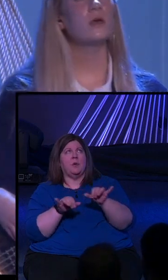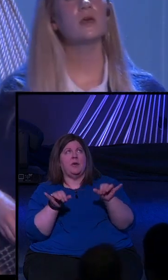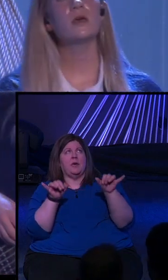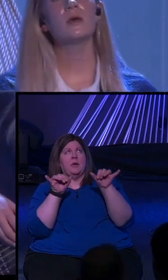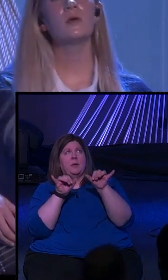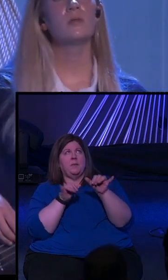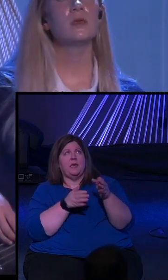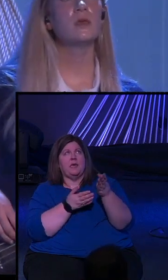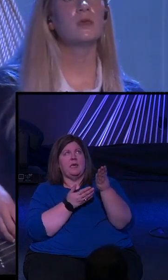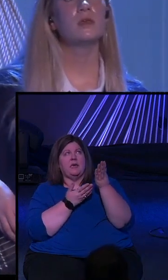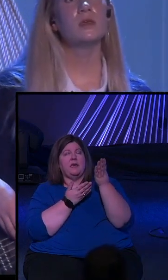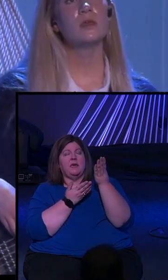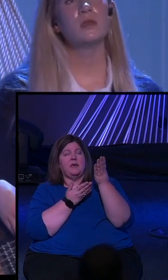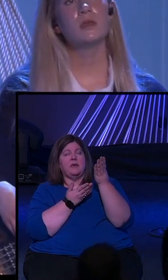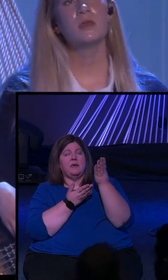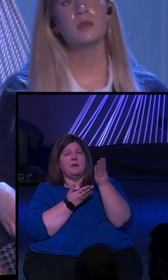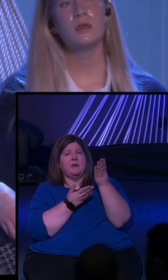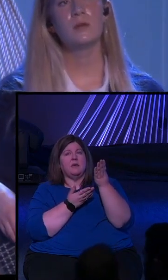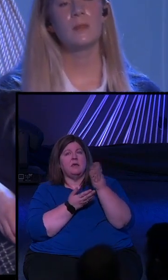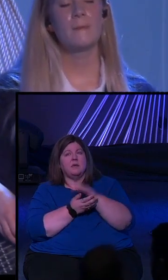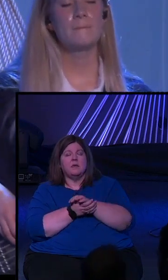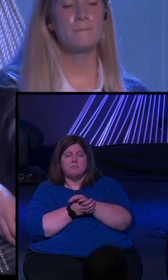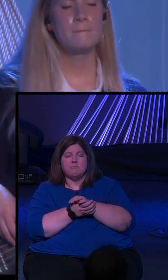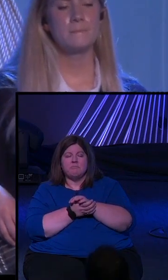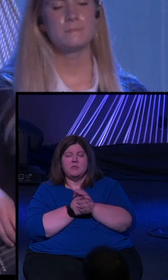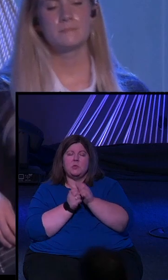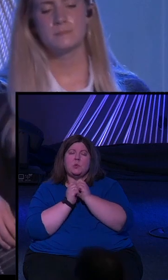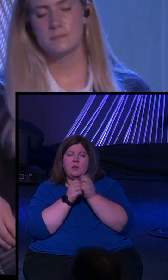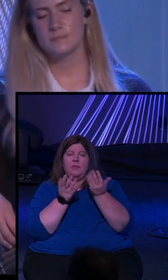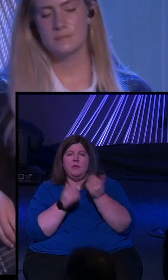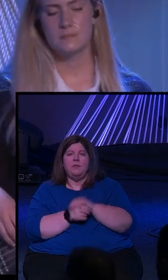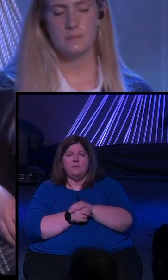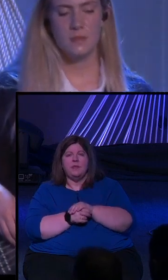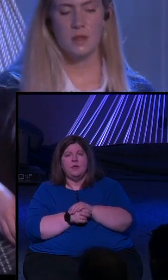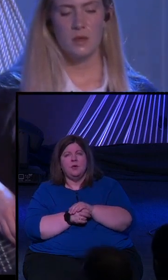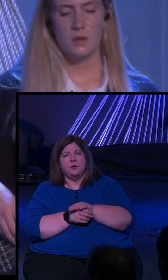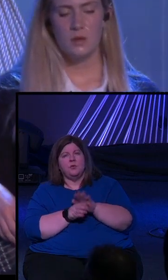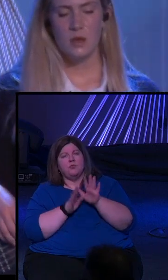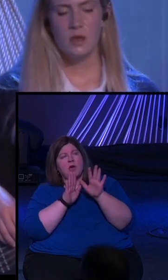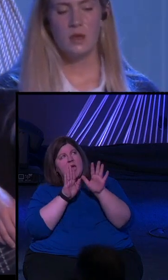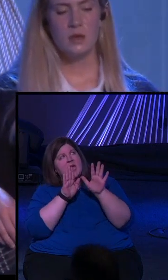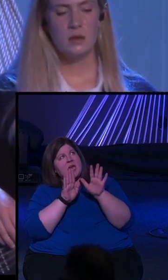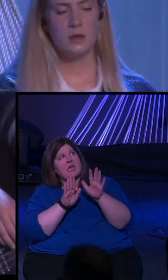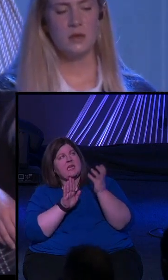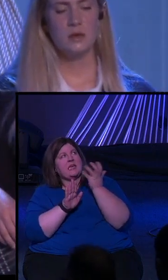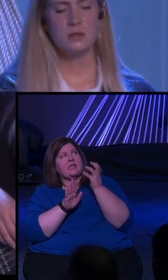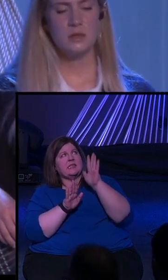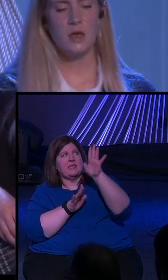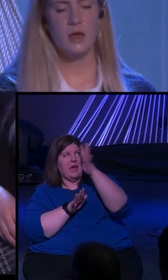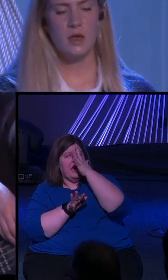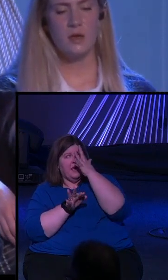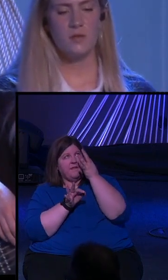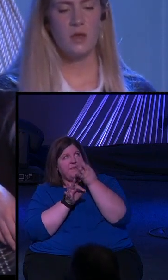forever will be. Let's sing this chorus together. Great is thy faithfulness. Great